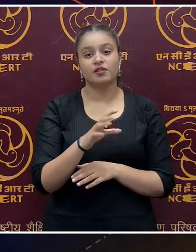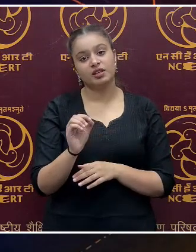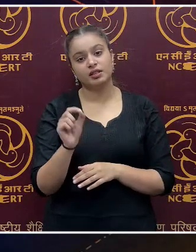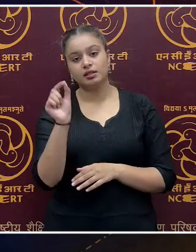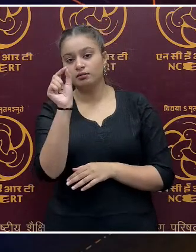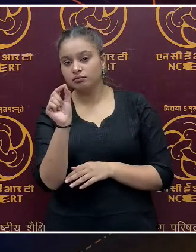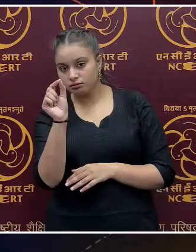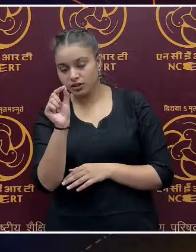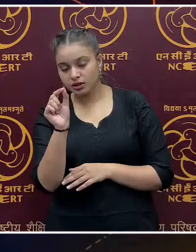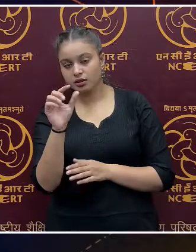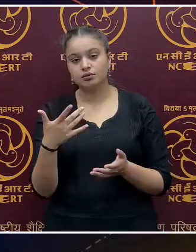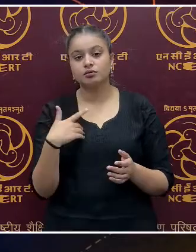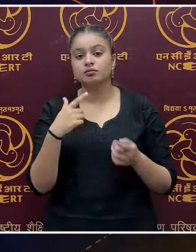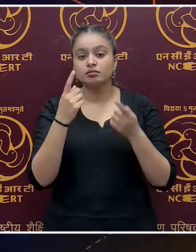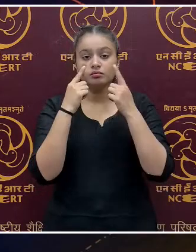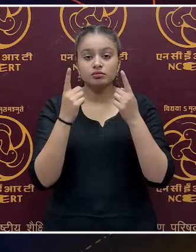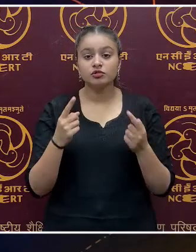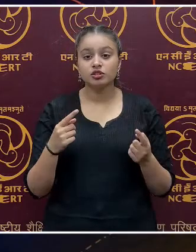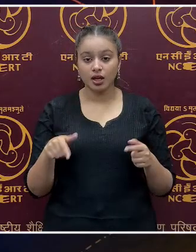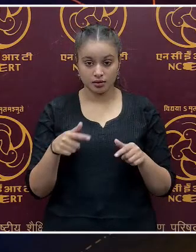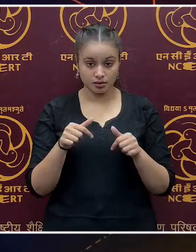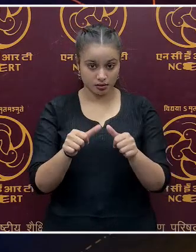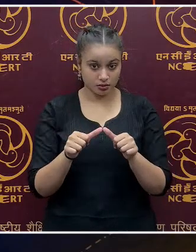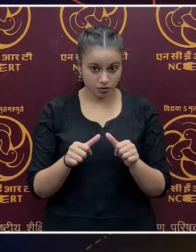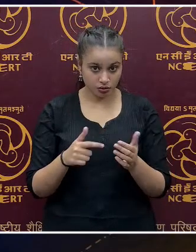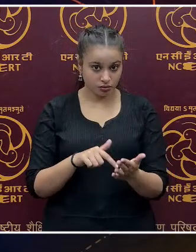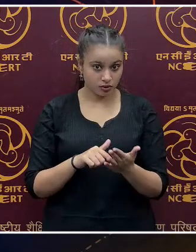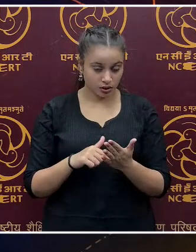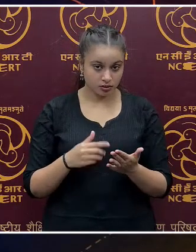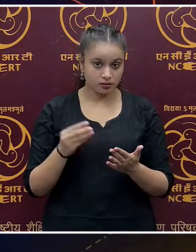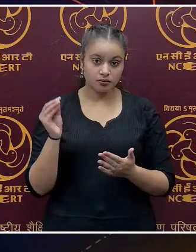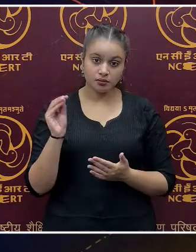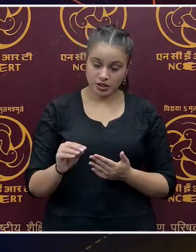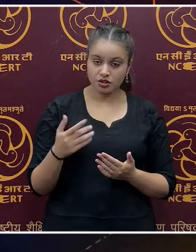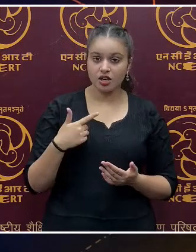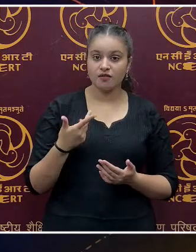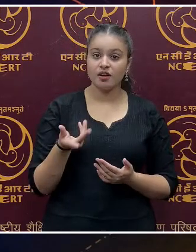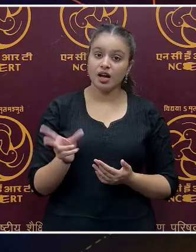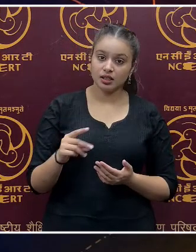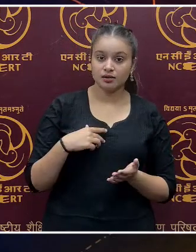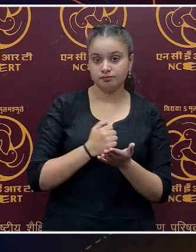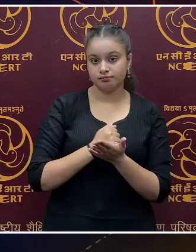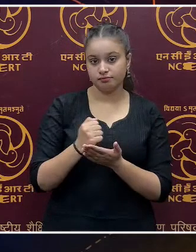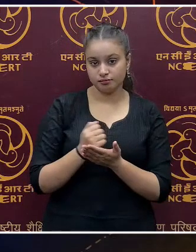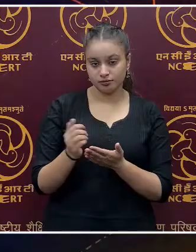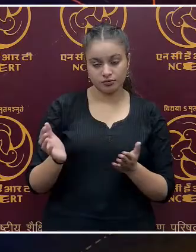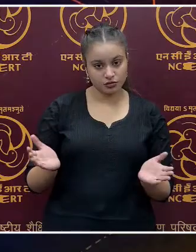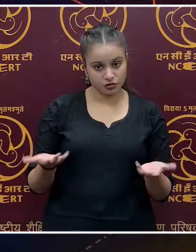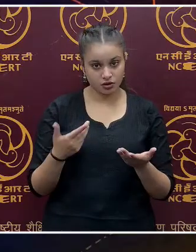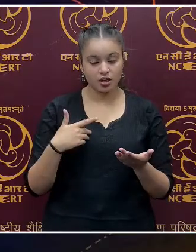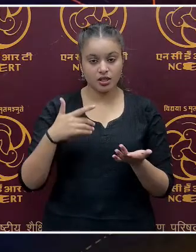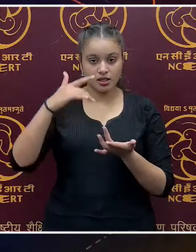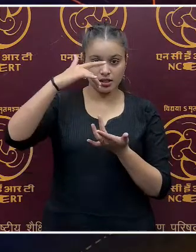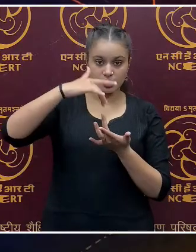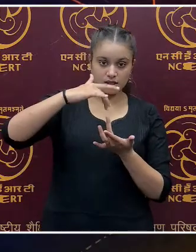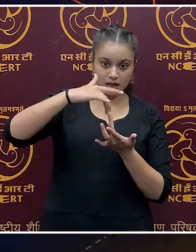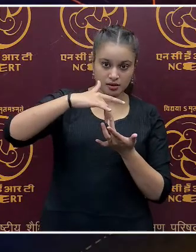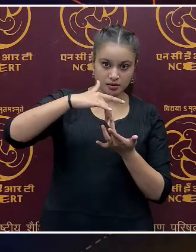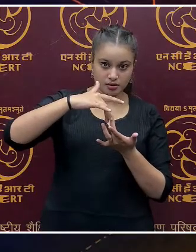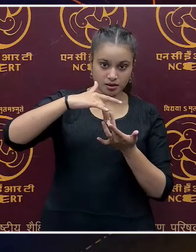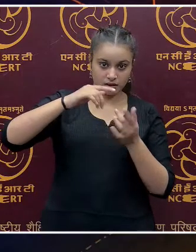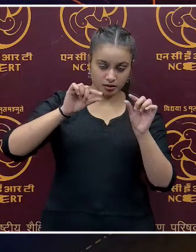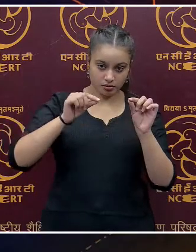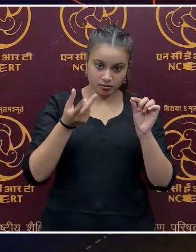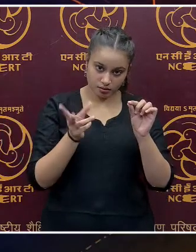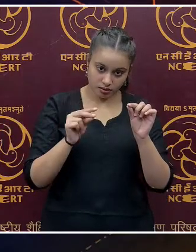degrees. Then we will check its mention, try again, align the center at O,